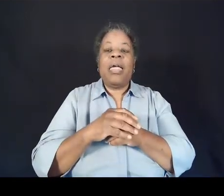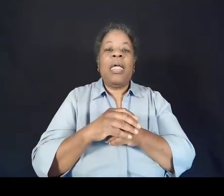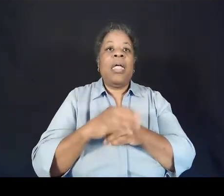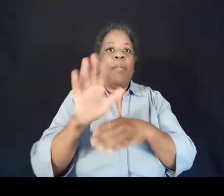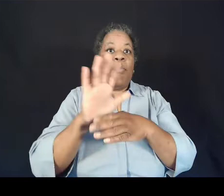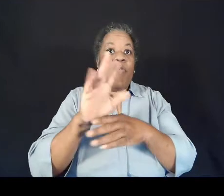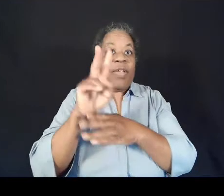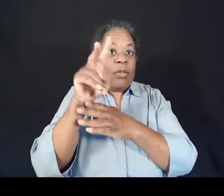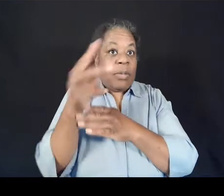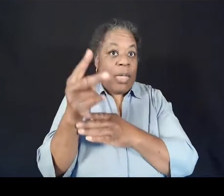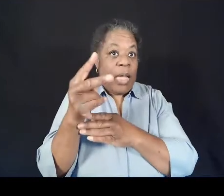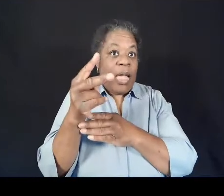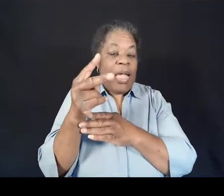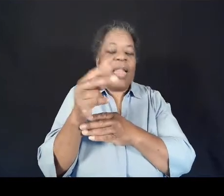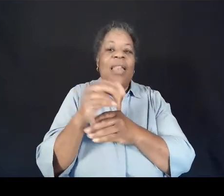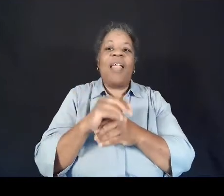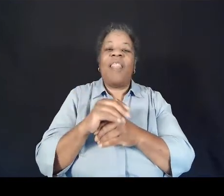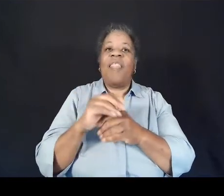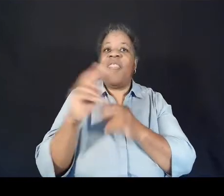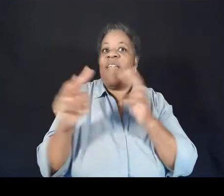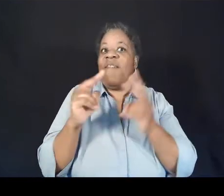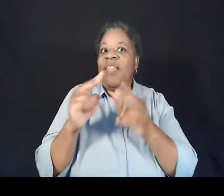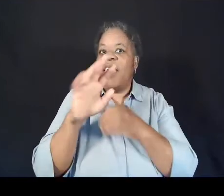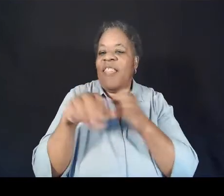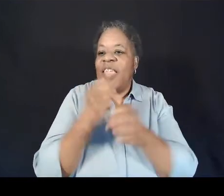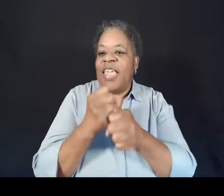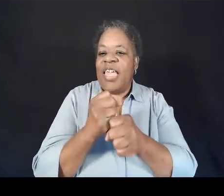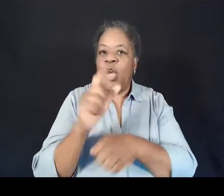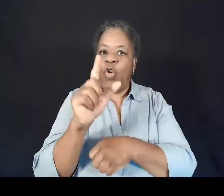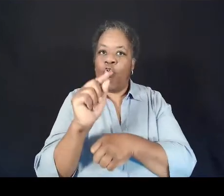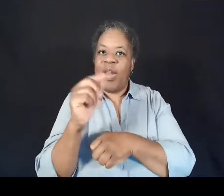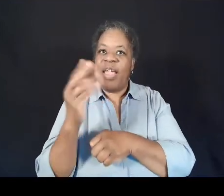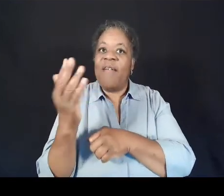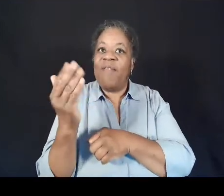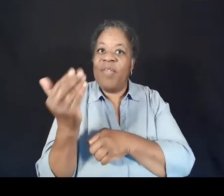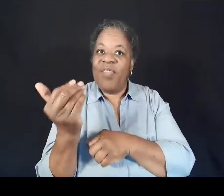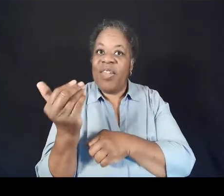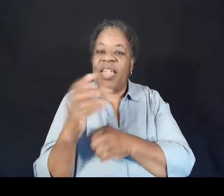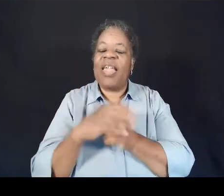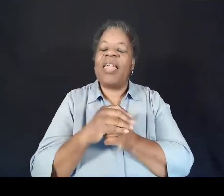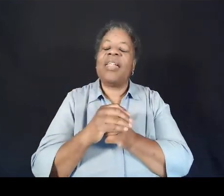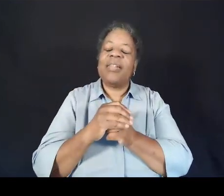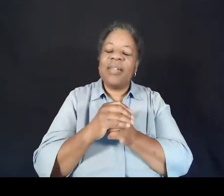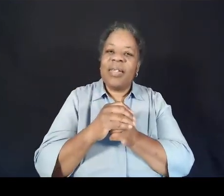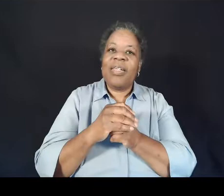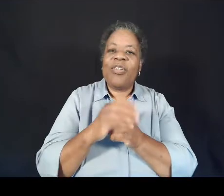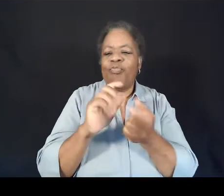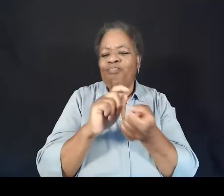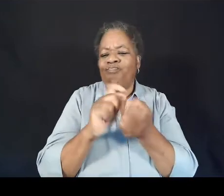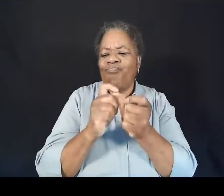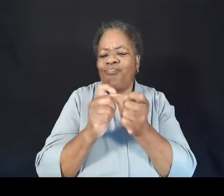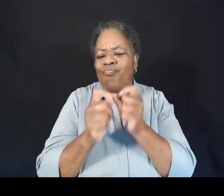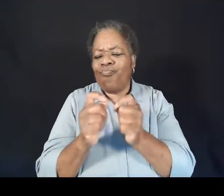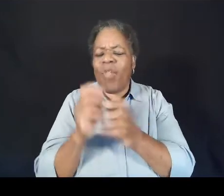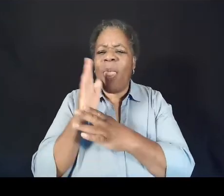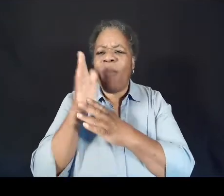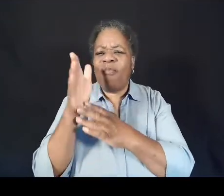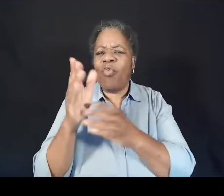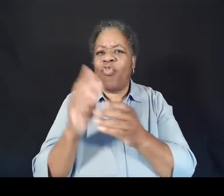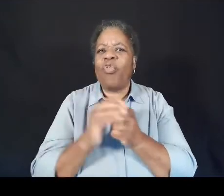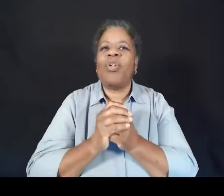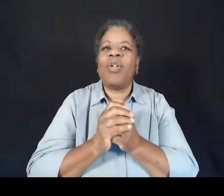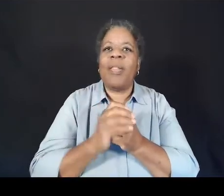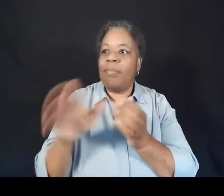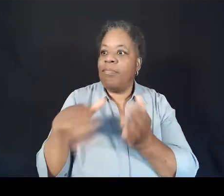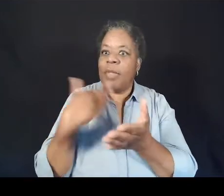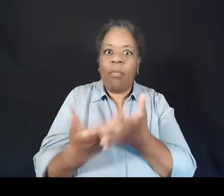Doc visit the year 2015 to set some things straight in Marty's future family. Well, no sooner have they arrived when